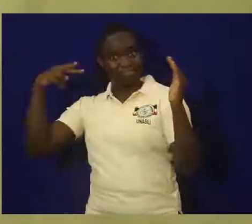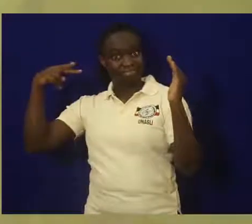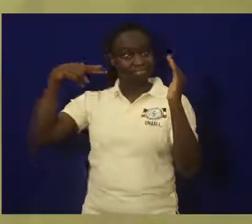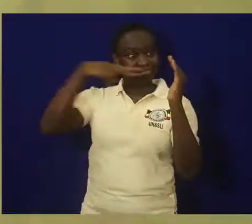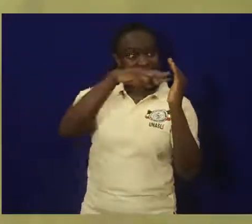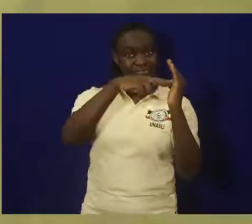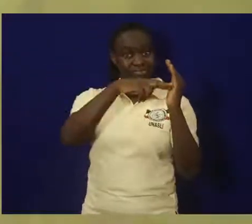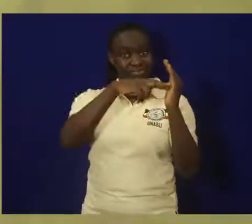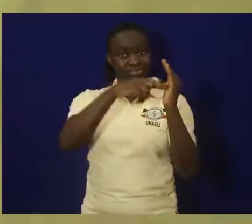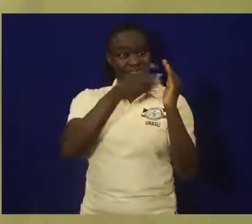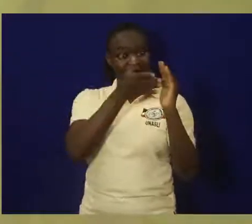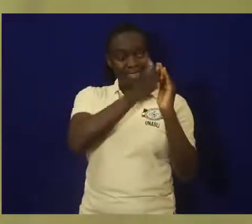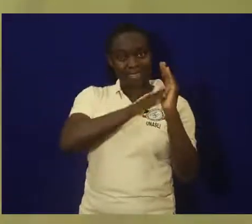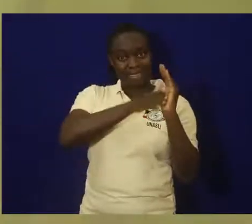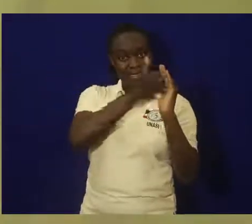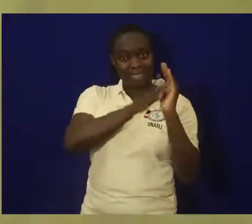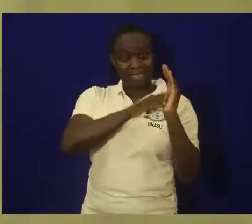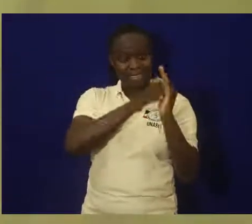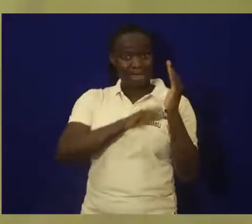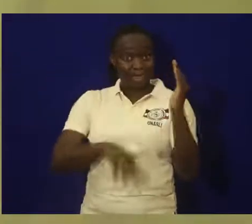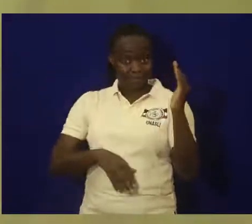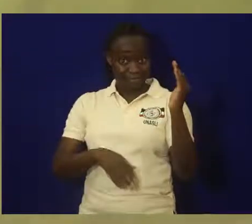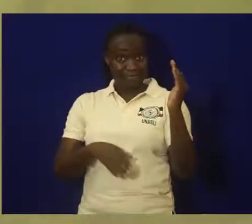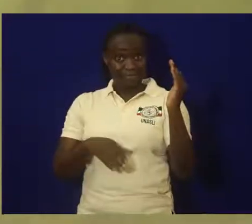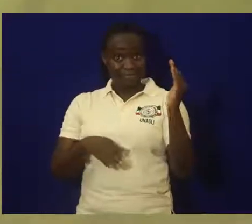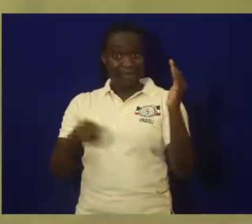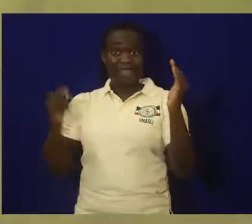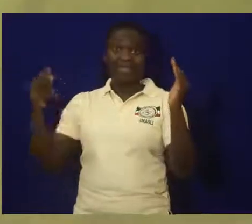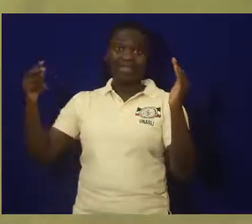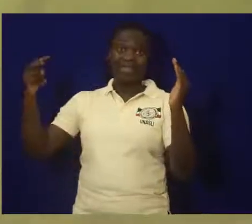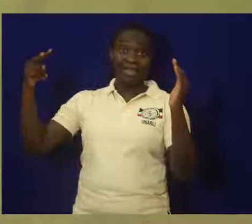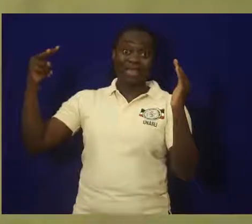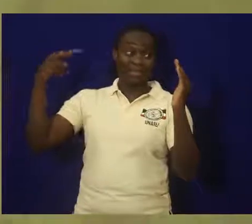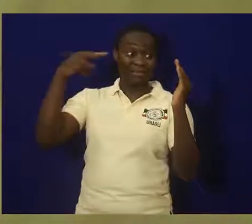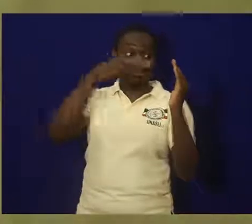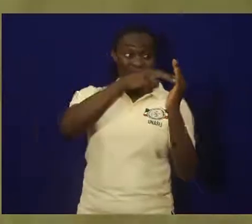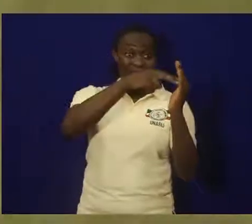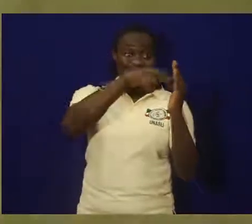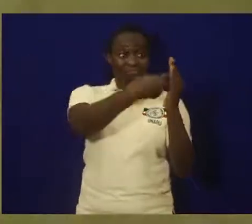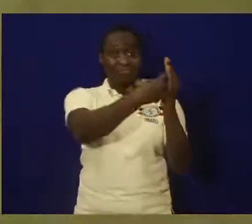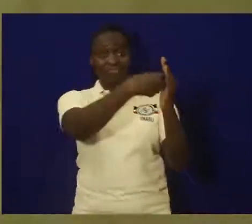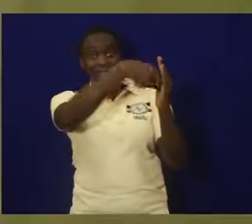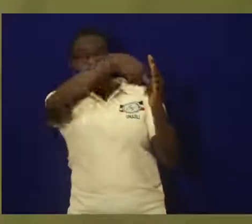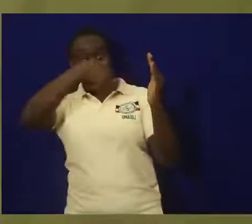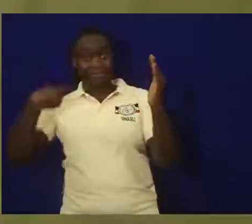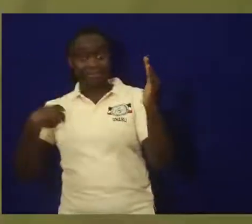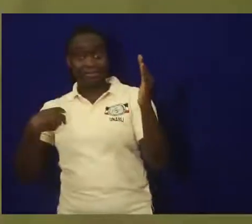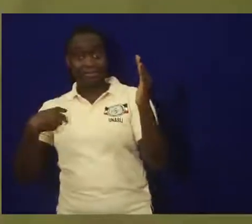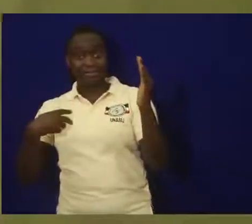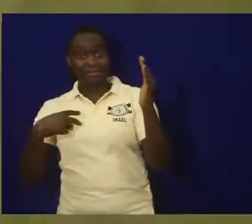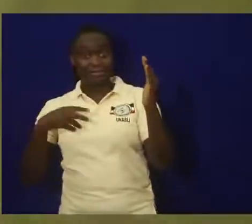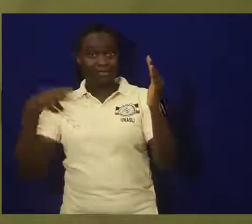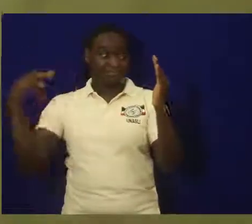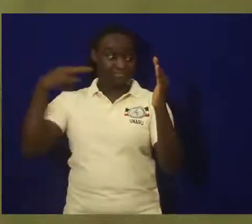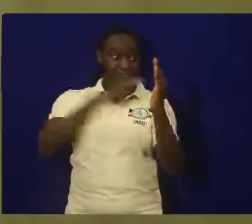inside of the palm, then we have, and is reflected,